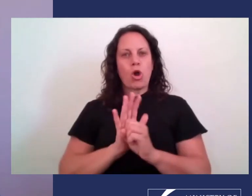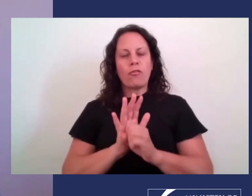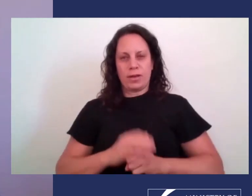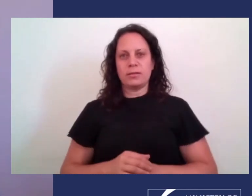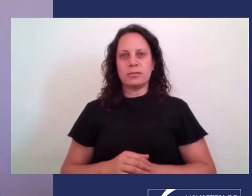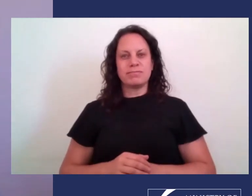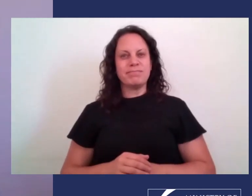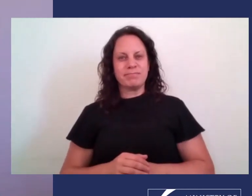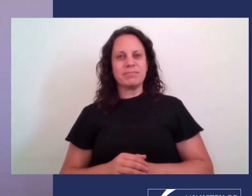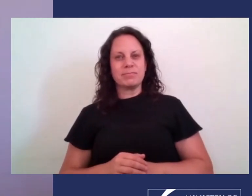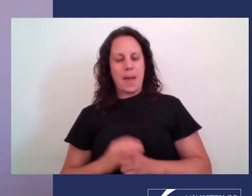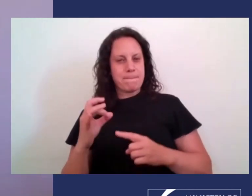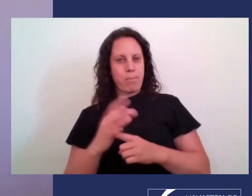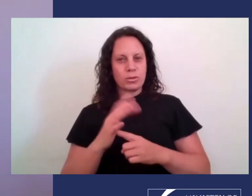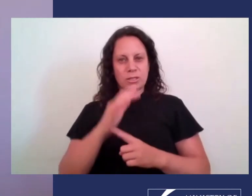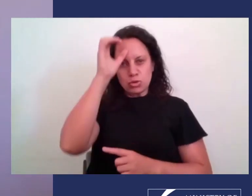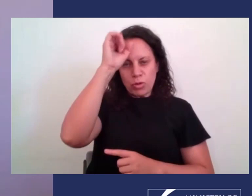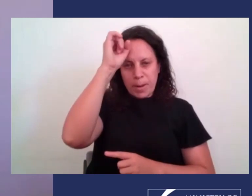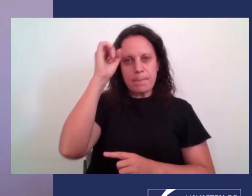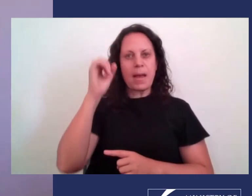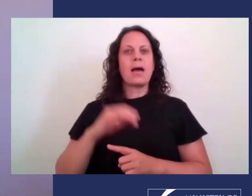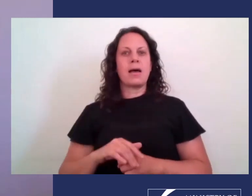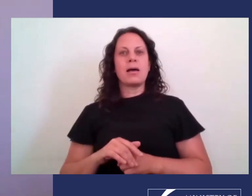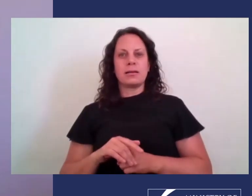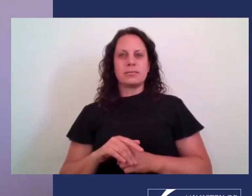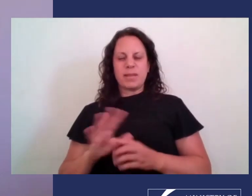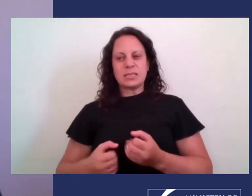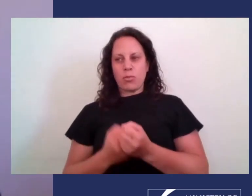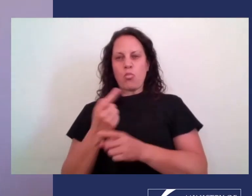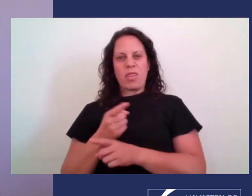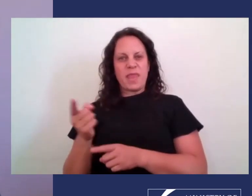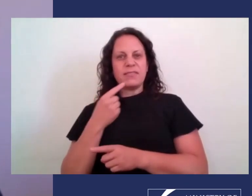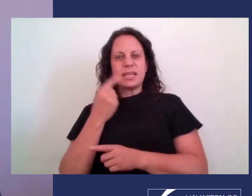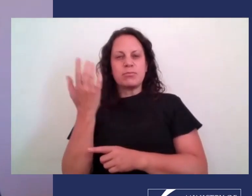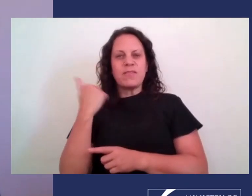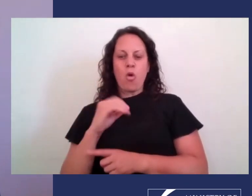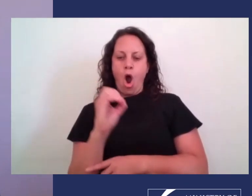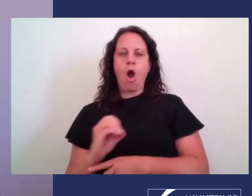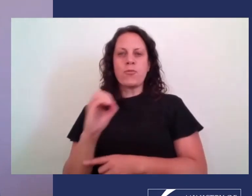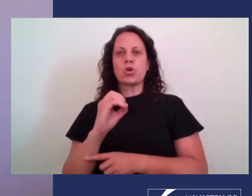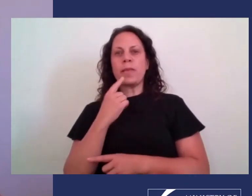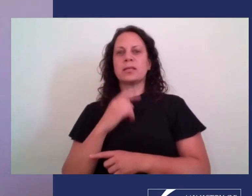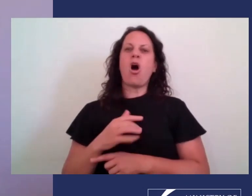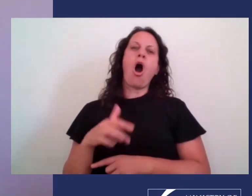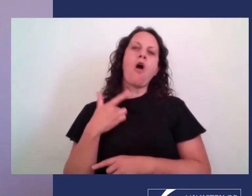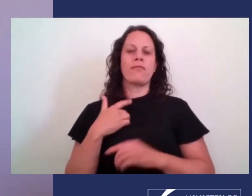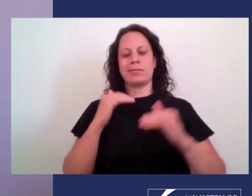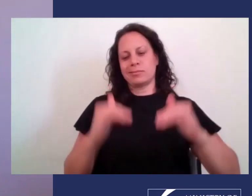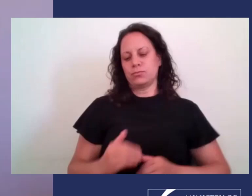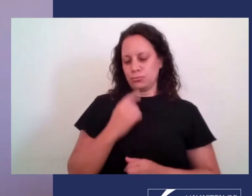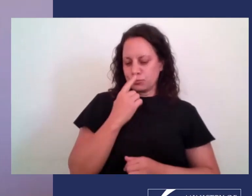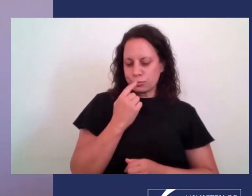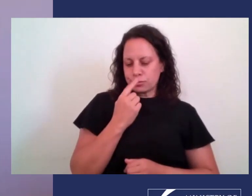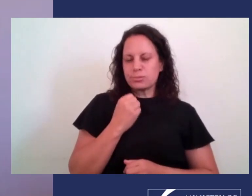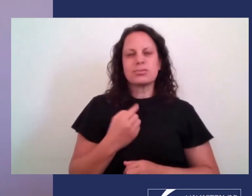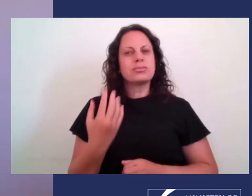to remember, I really endorse that kōrero about Omicron. The reason Omicron feels less serious, feels like a milder